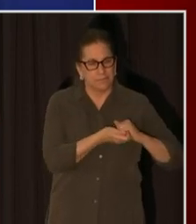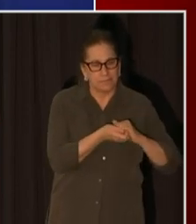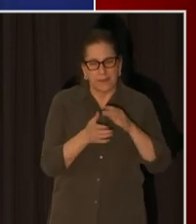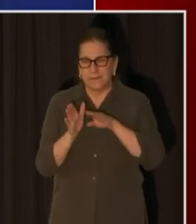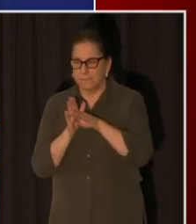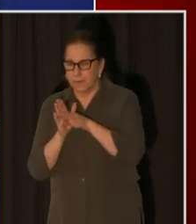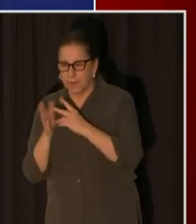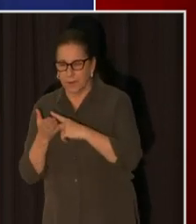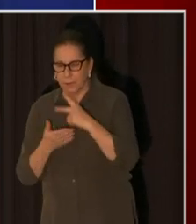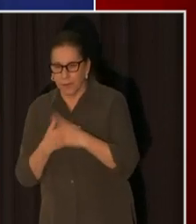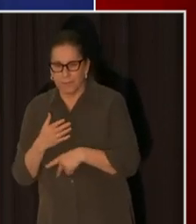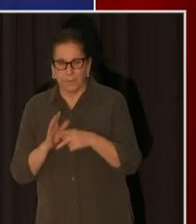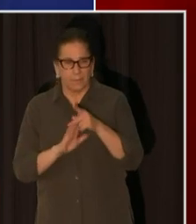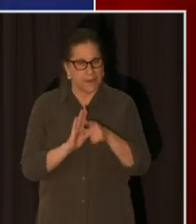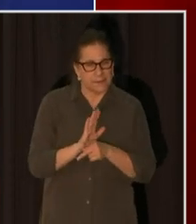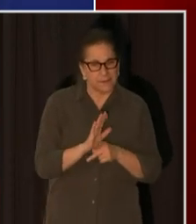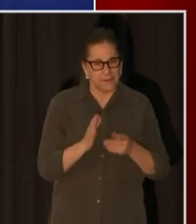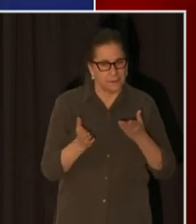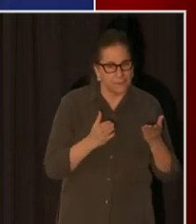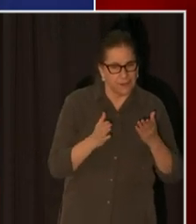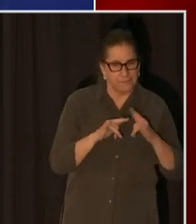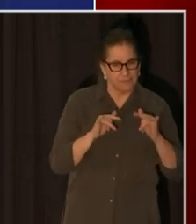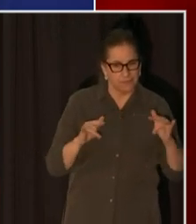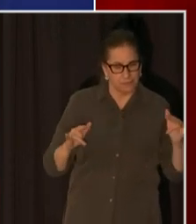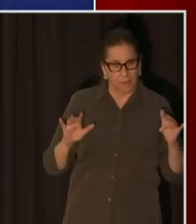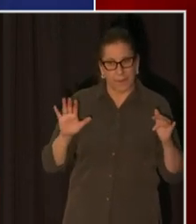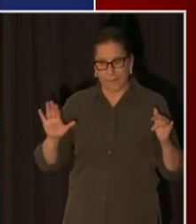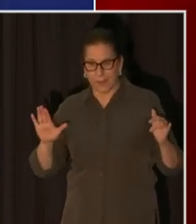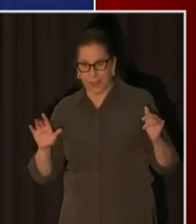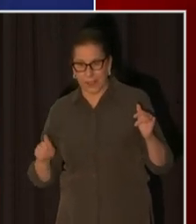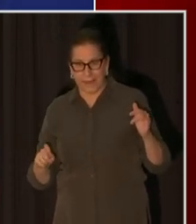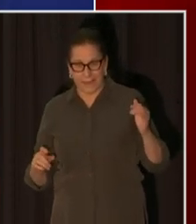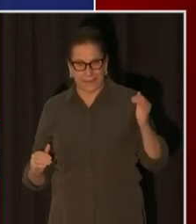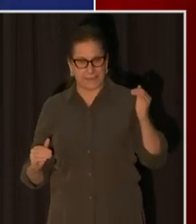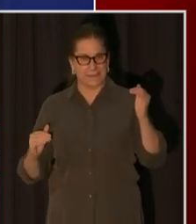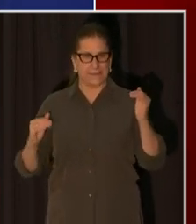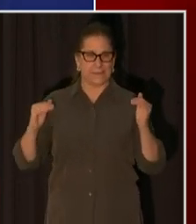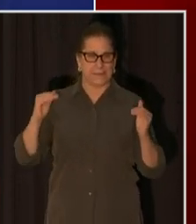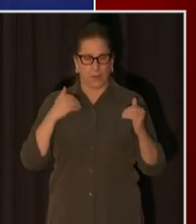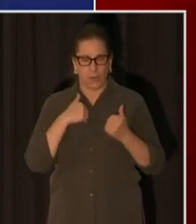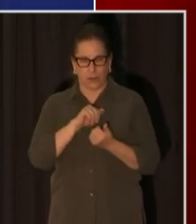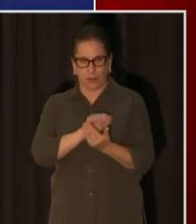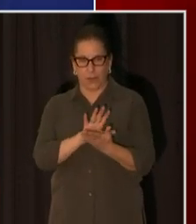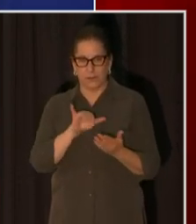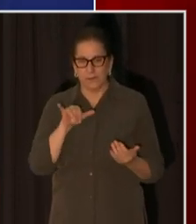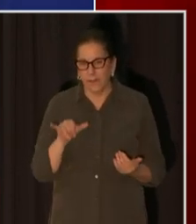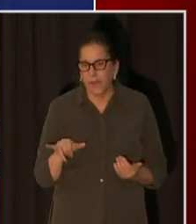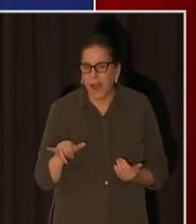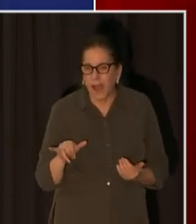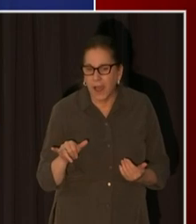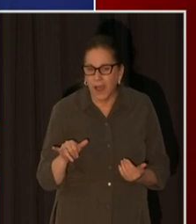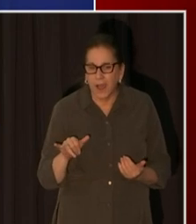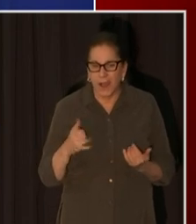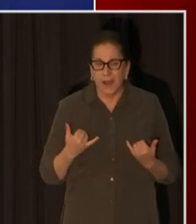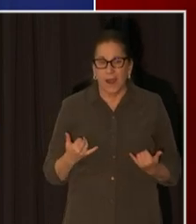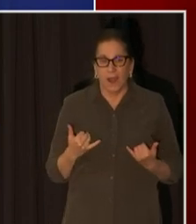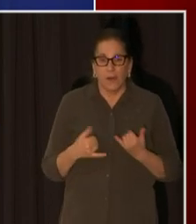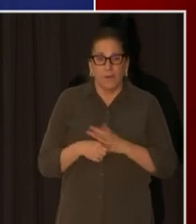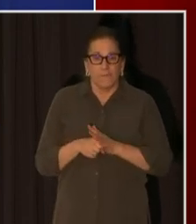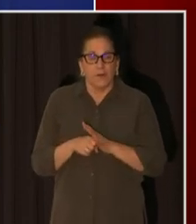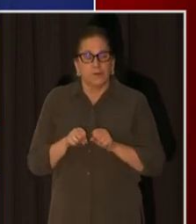every Washingtonian has a fair shot. And so we've seen disparities in the African American community around health